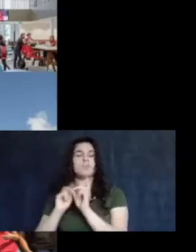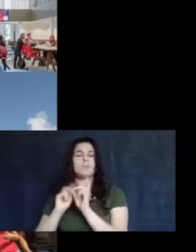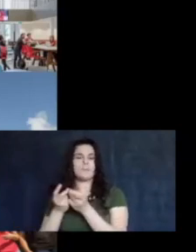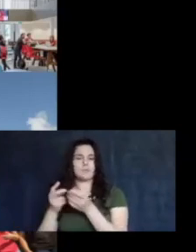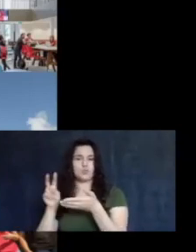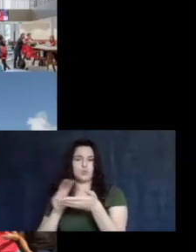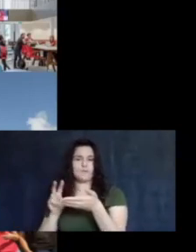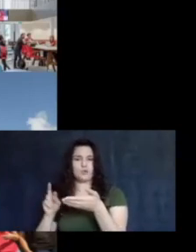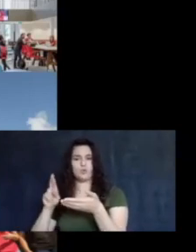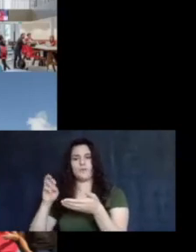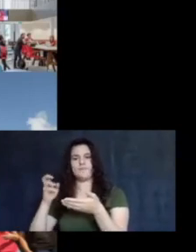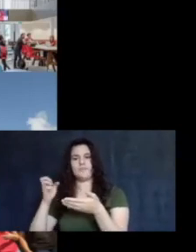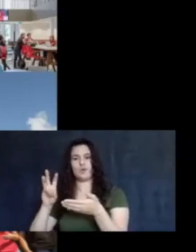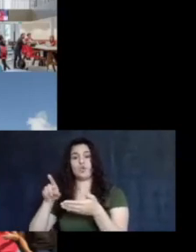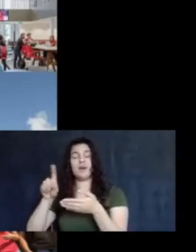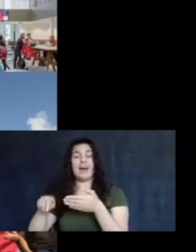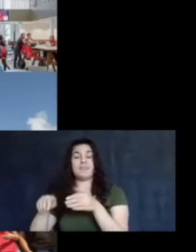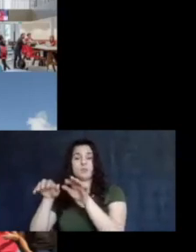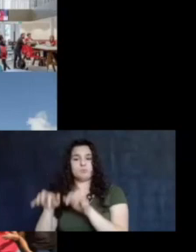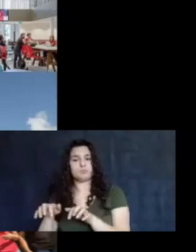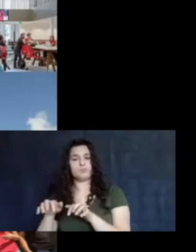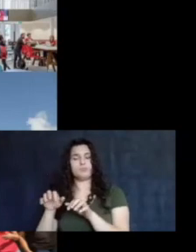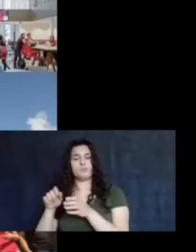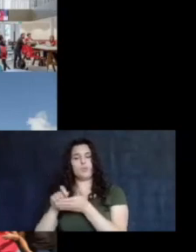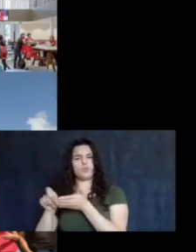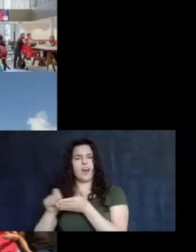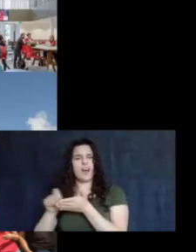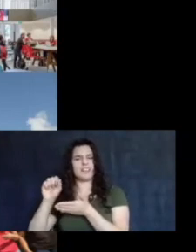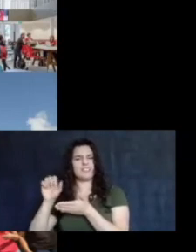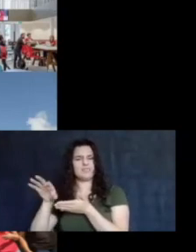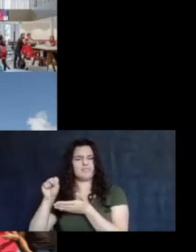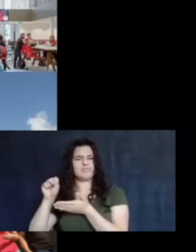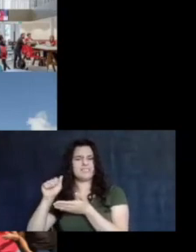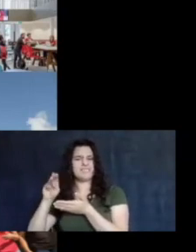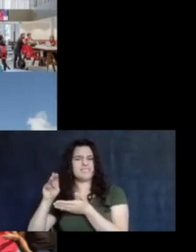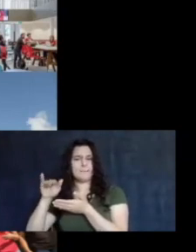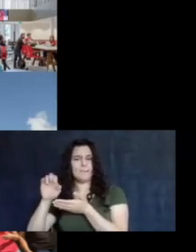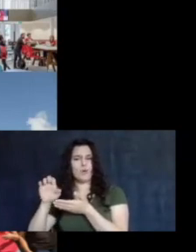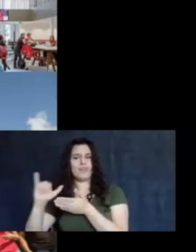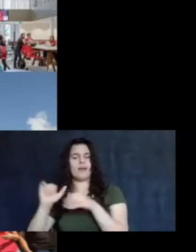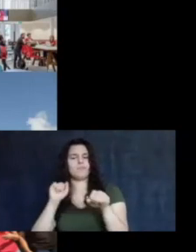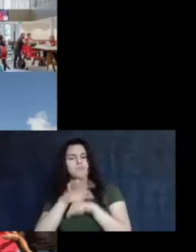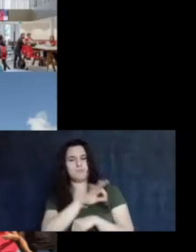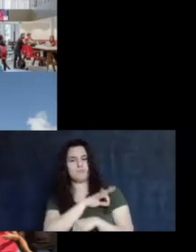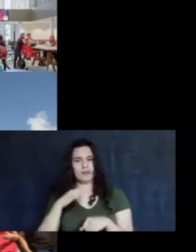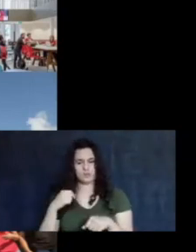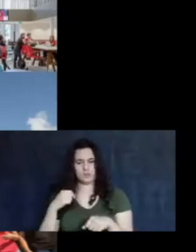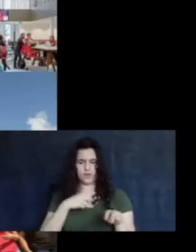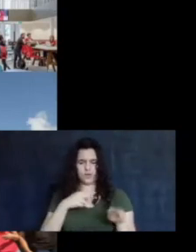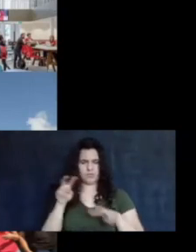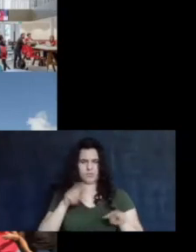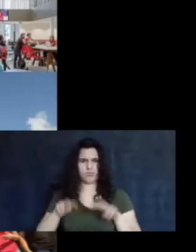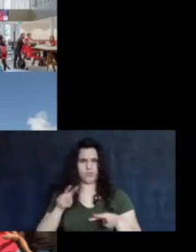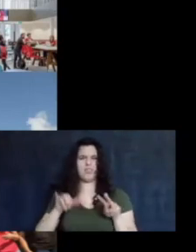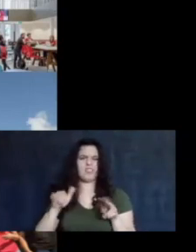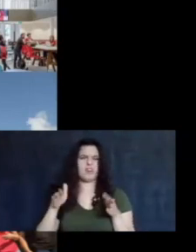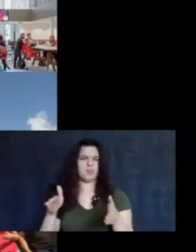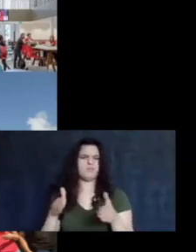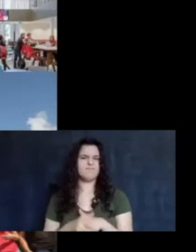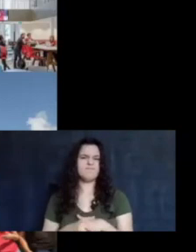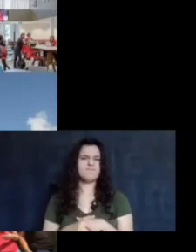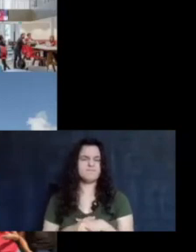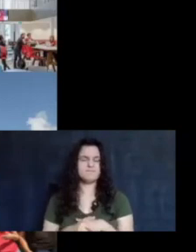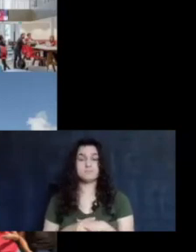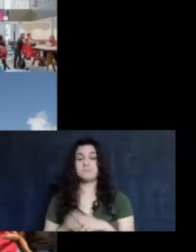writing sample, and it goes to the faculty, and we review it that way.